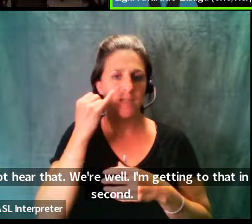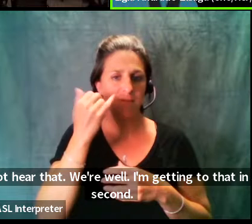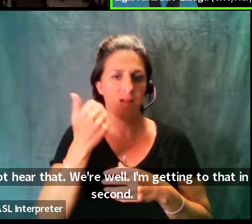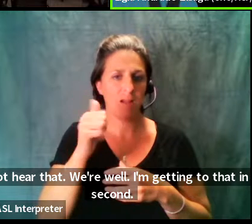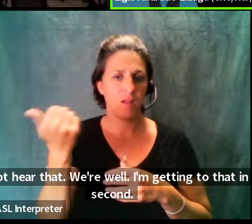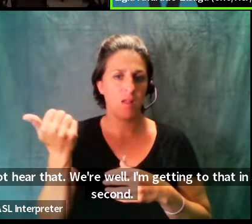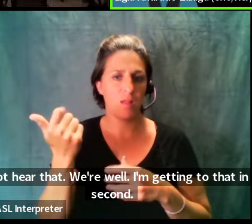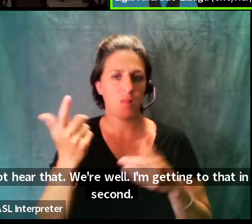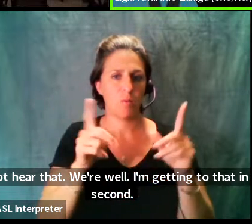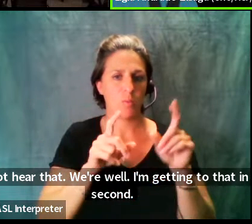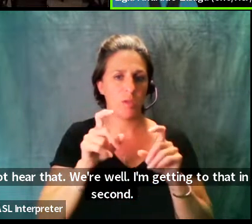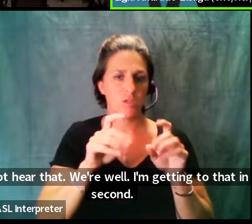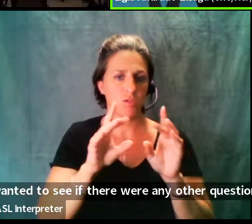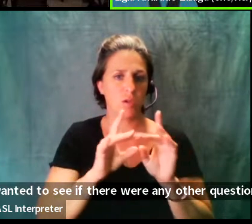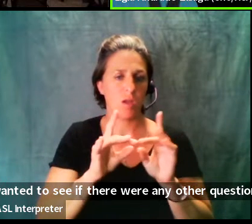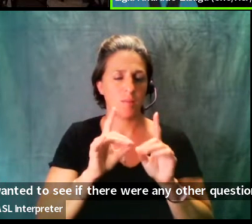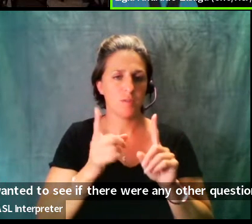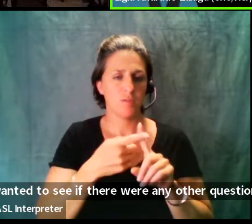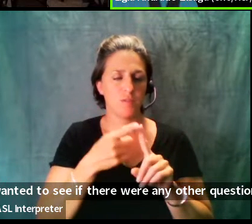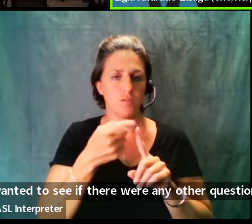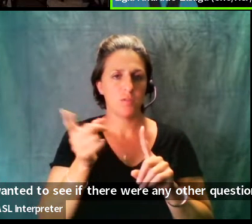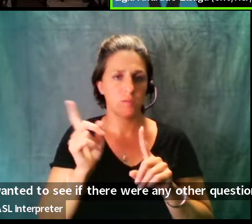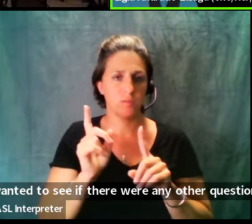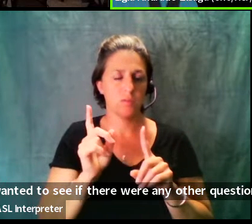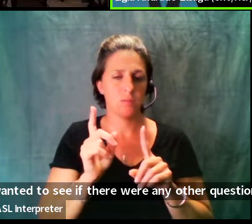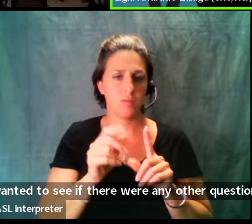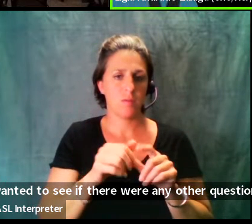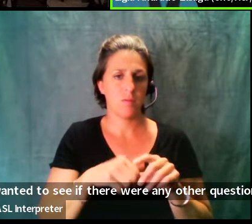questions or comments from the board first.